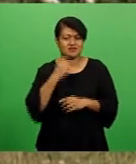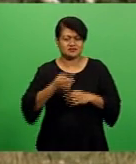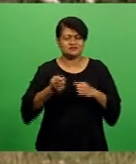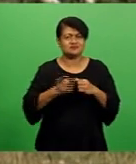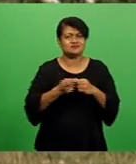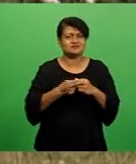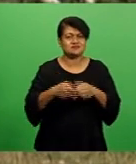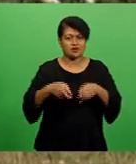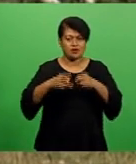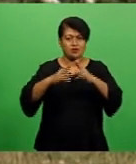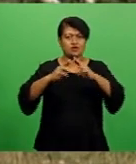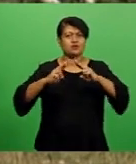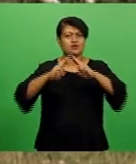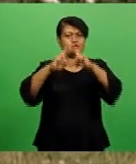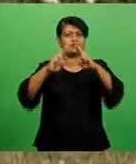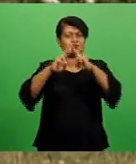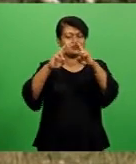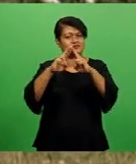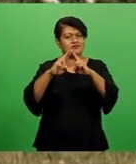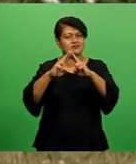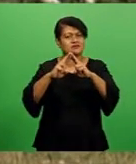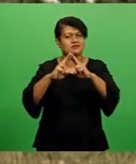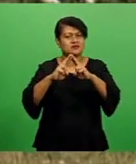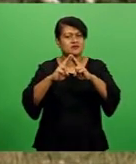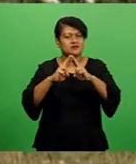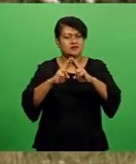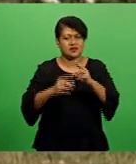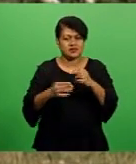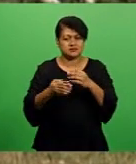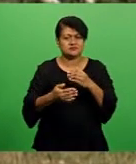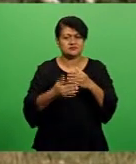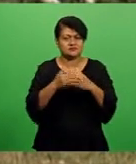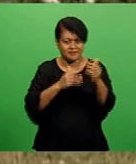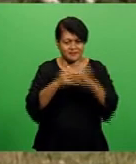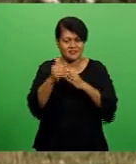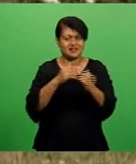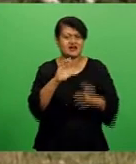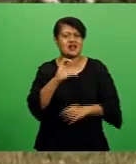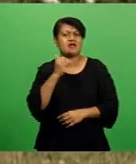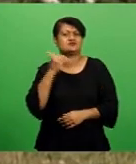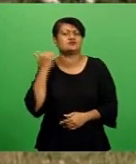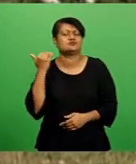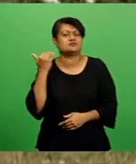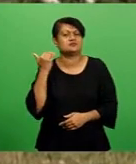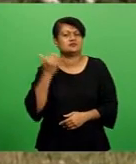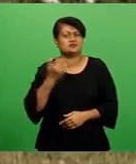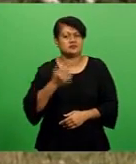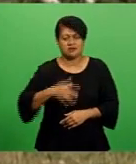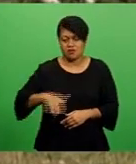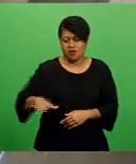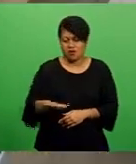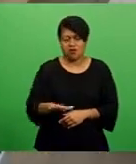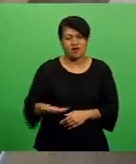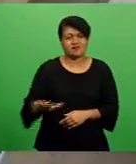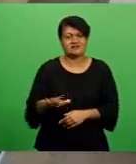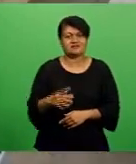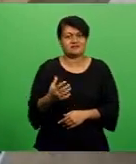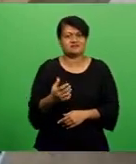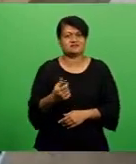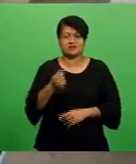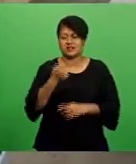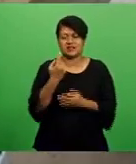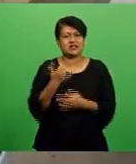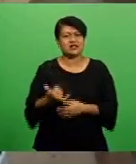board house for the kids and also rebuilding the classroom which you see behind me, as all that was left was the floor. About